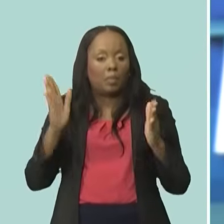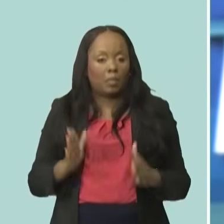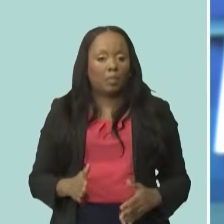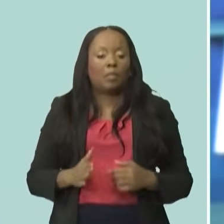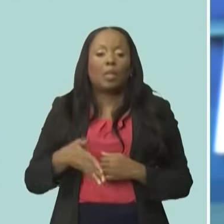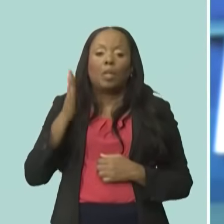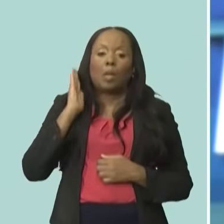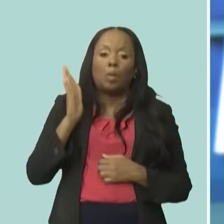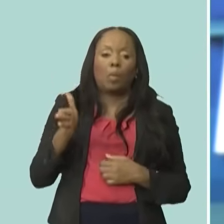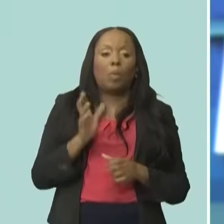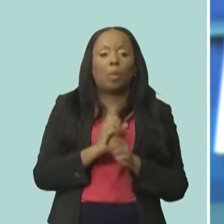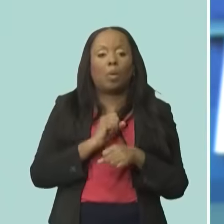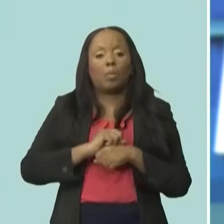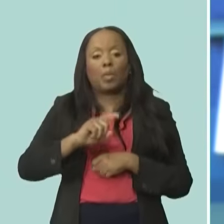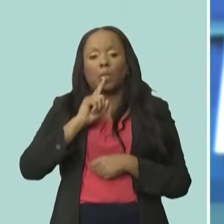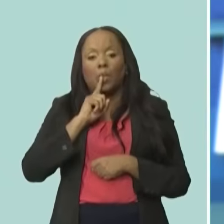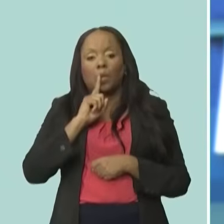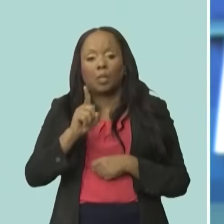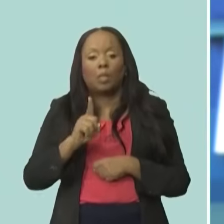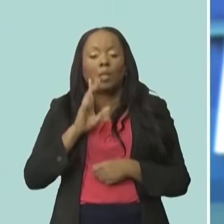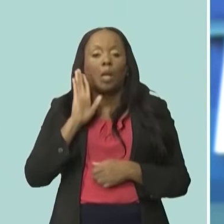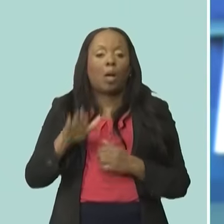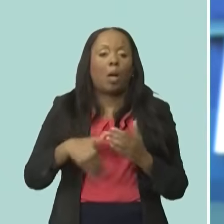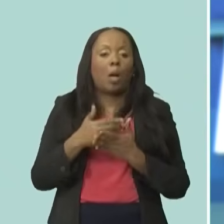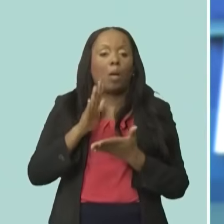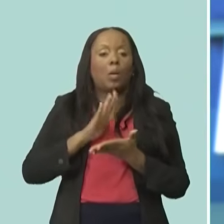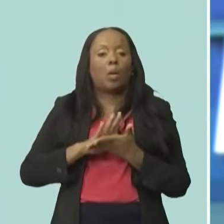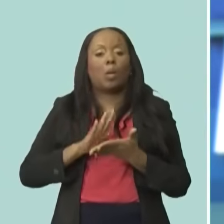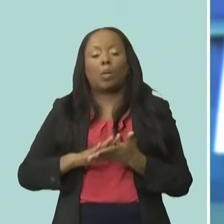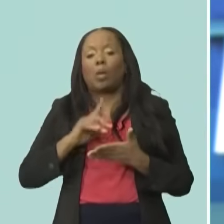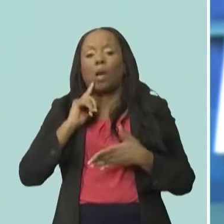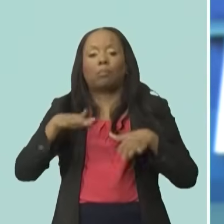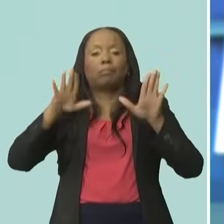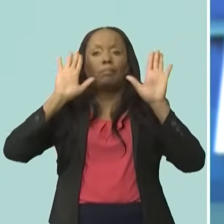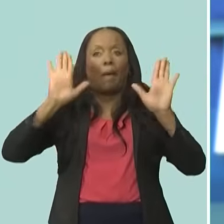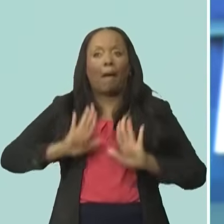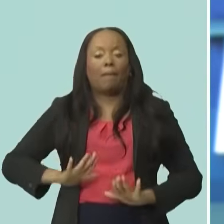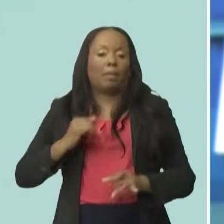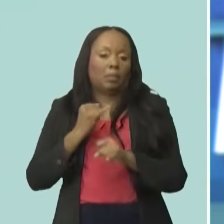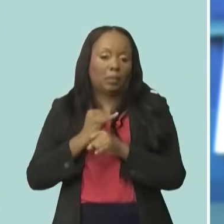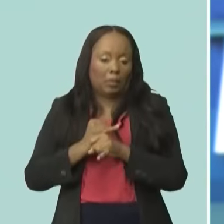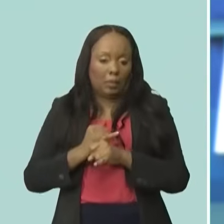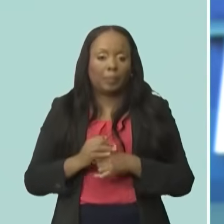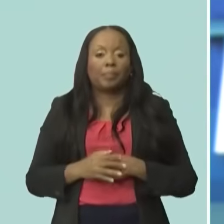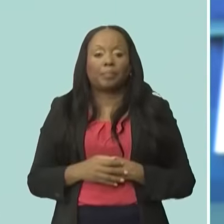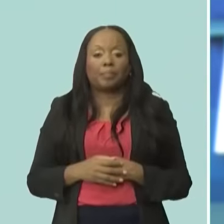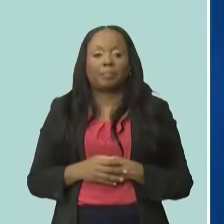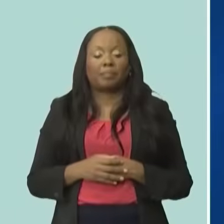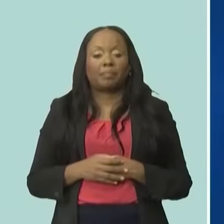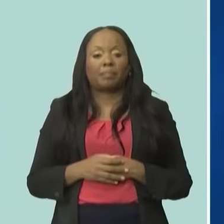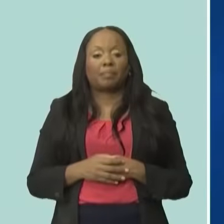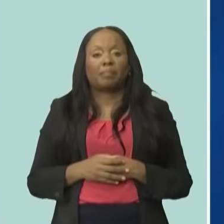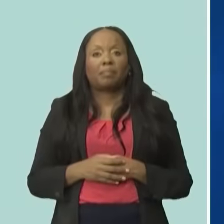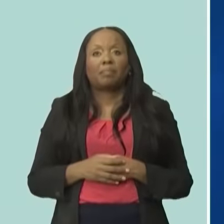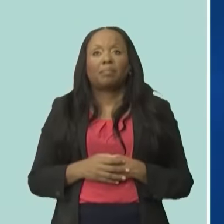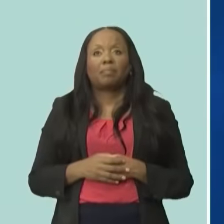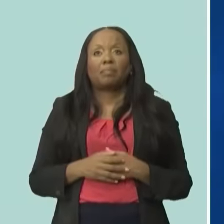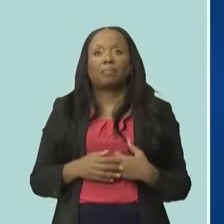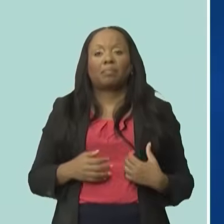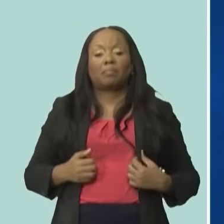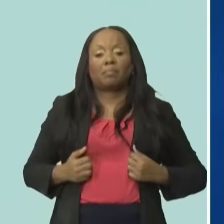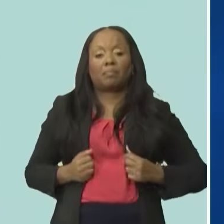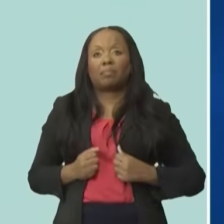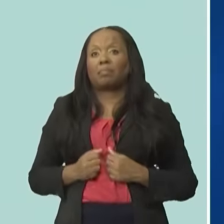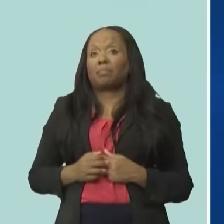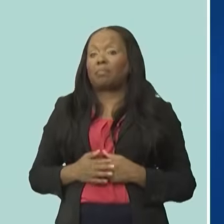ministry is following through on its mandate to make every school in Barbados an exceptional institution. The School of Excellence in Early